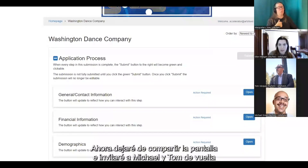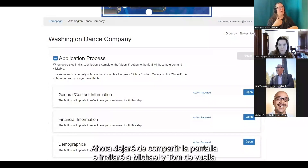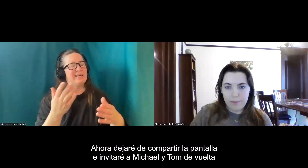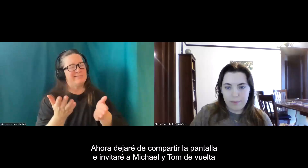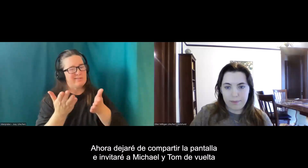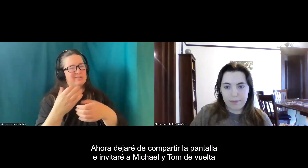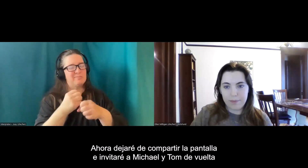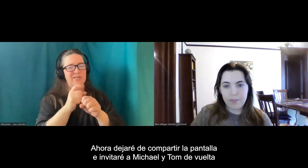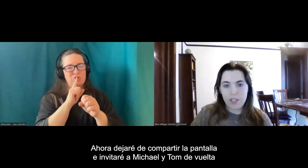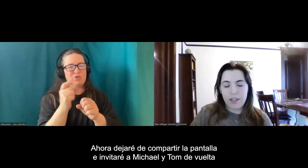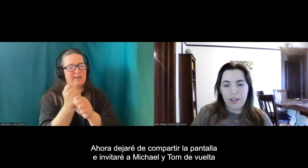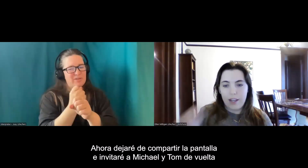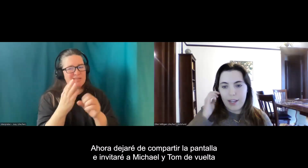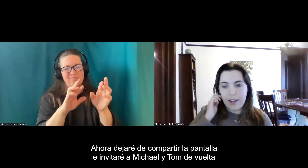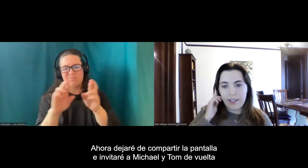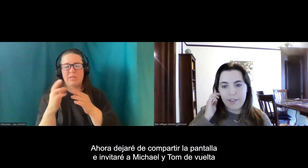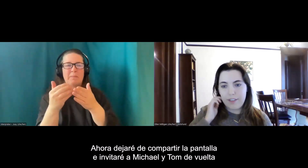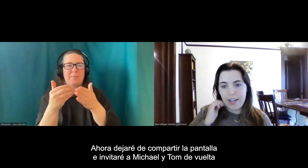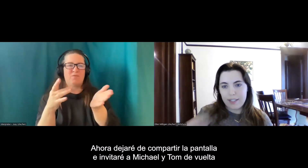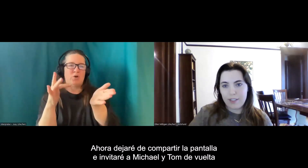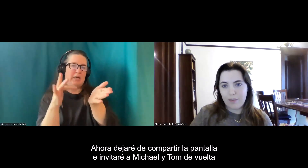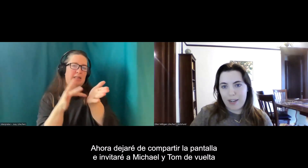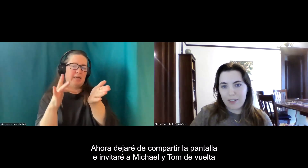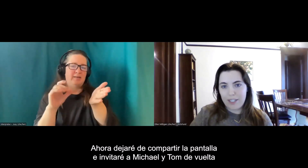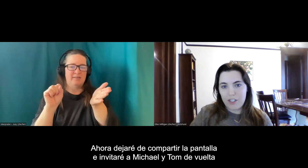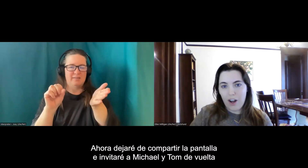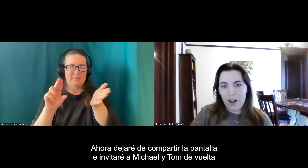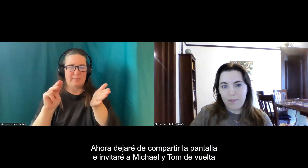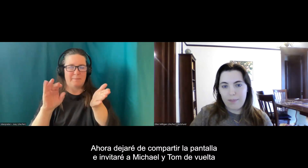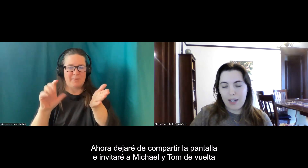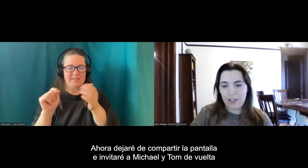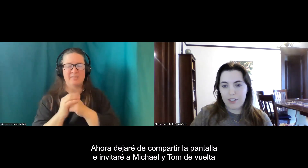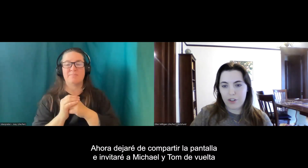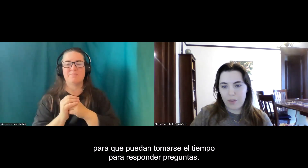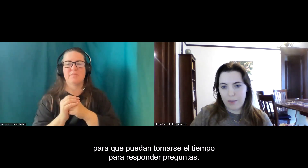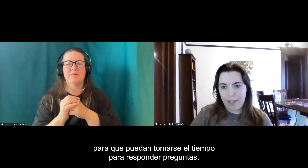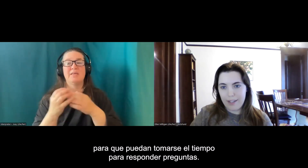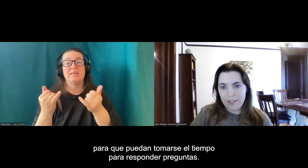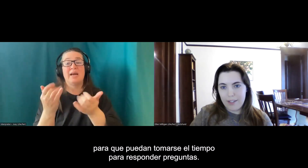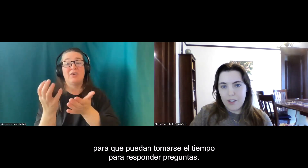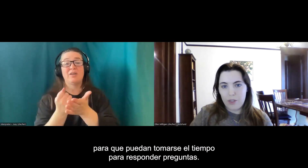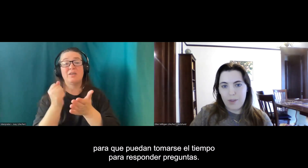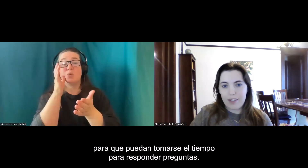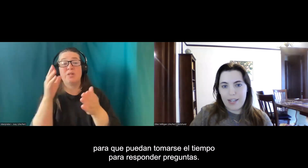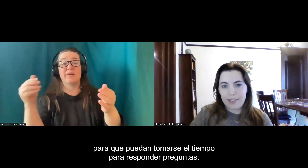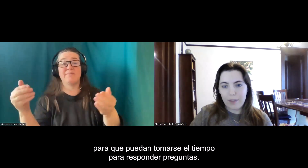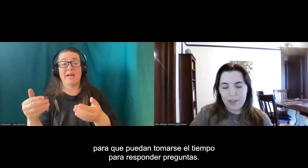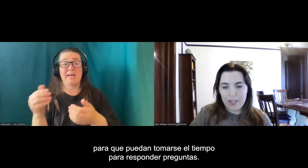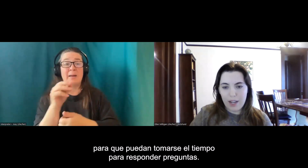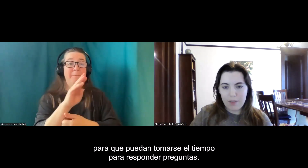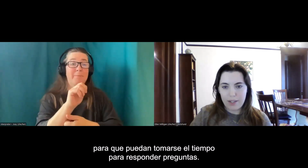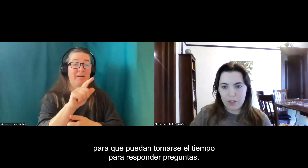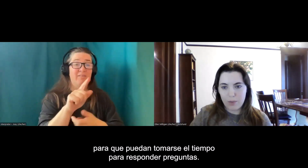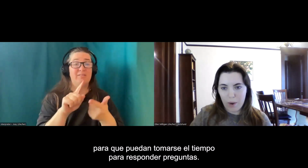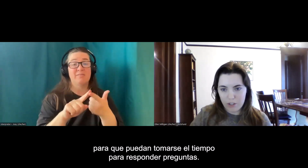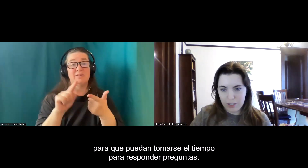my share. And I'll invite Michael and Tom back onto screen with me so we can take a little bit of